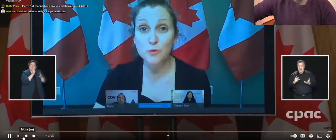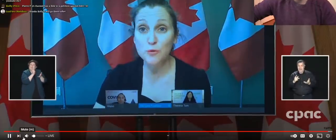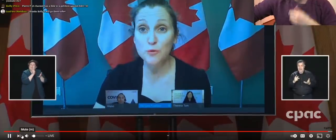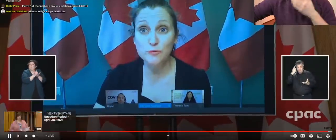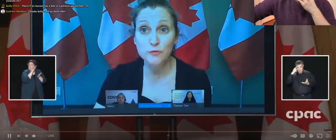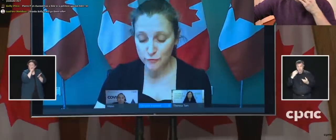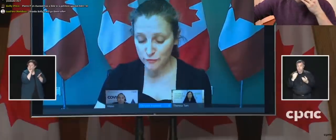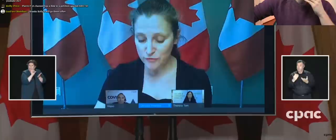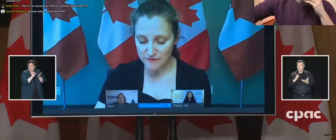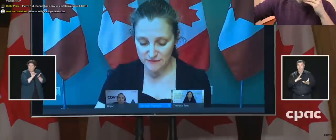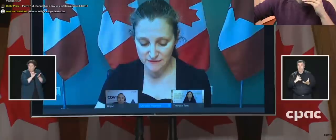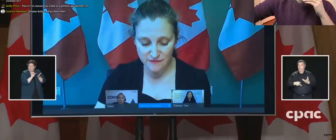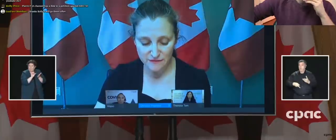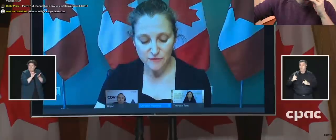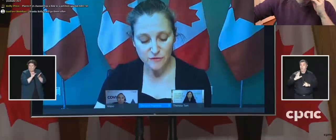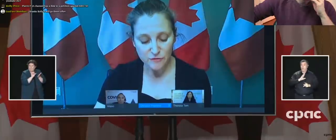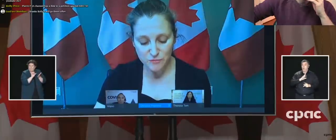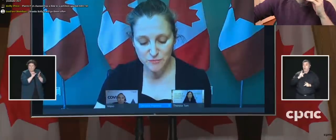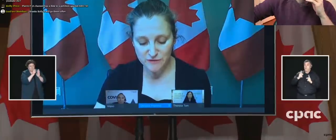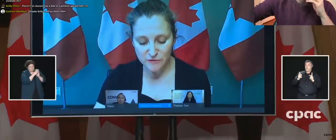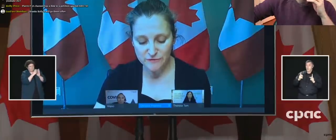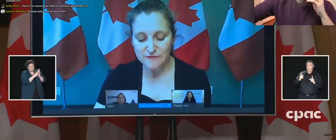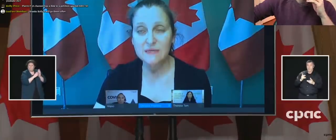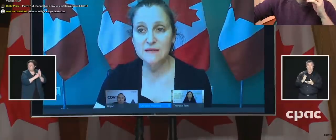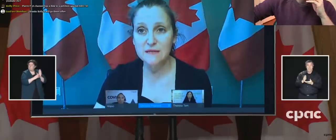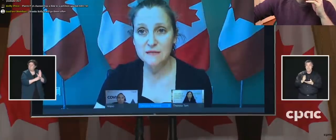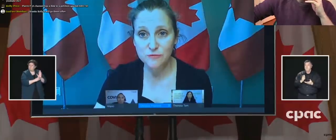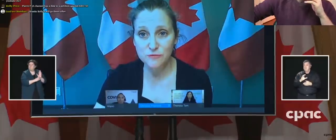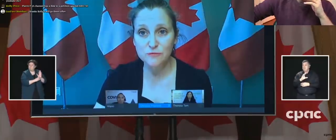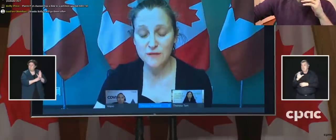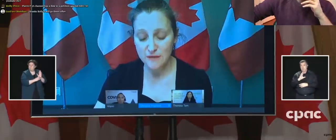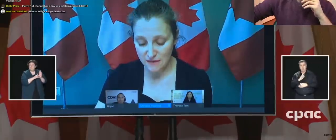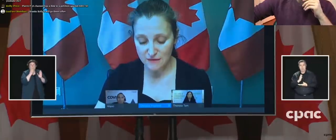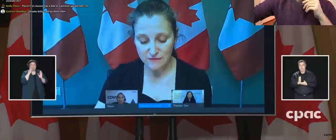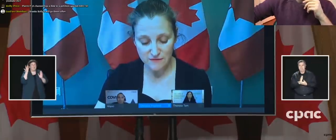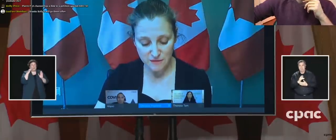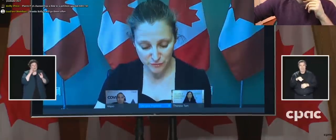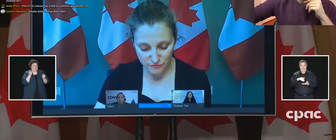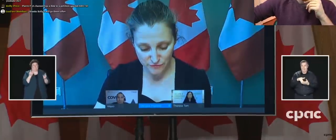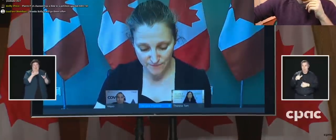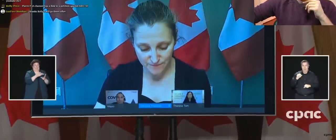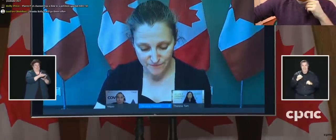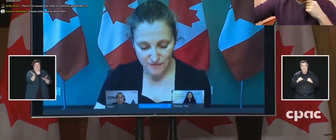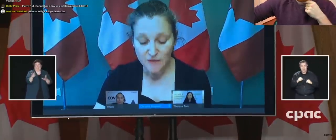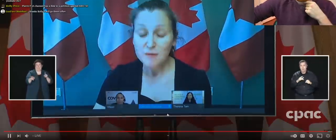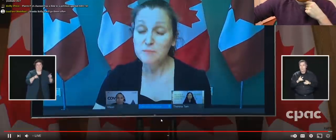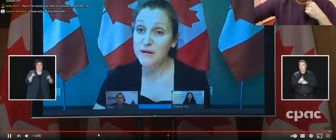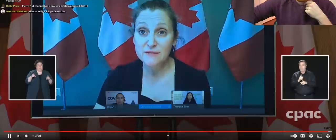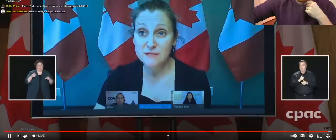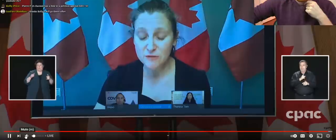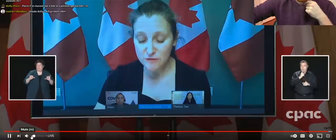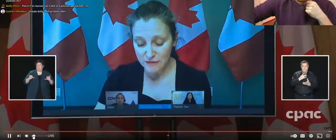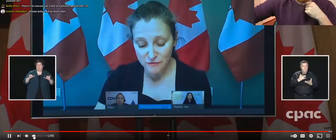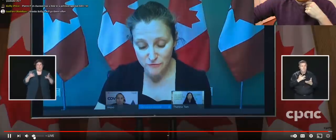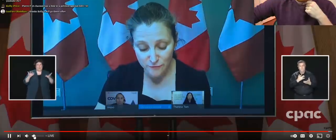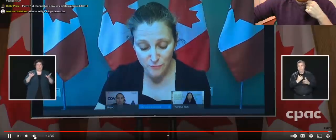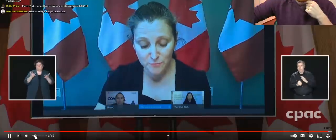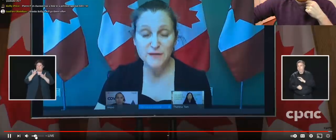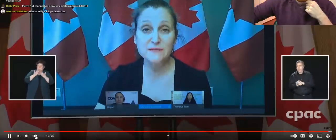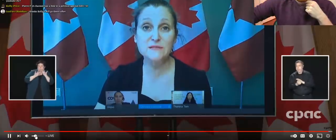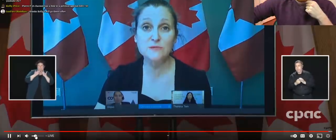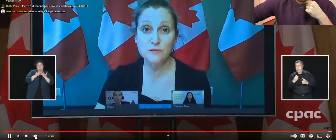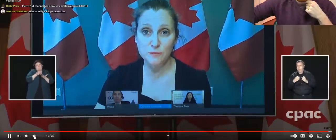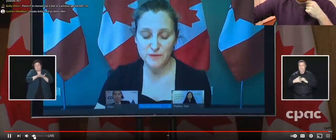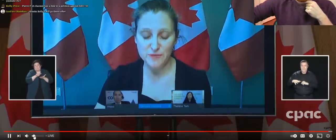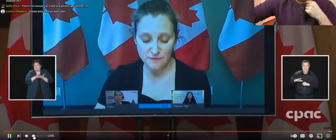budget. Beaucoup trop de Canadiens, une période d'inquiétude et d'épreuve. Parce qu'il ne faut